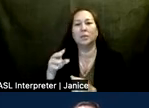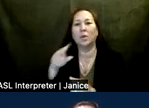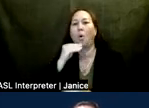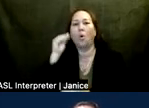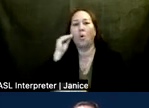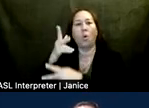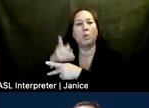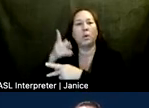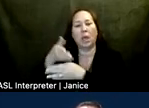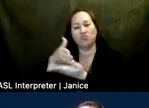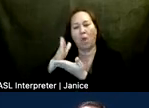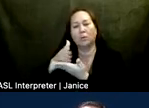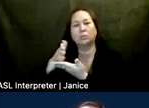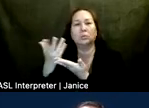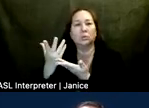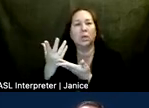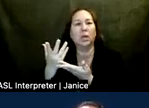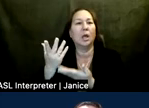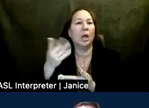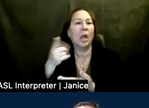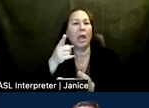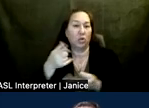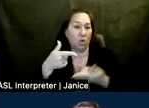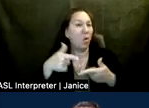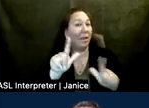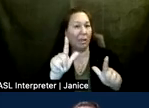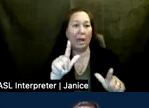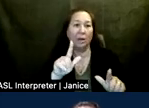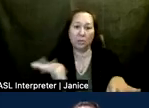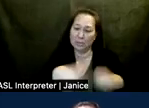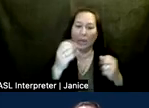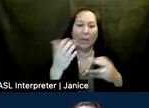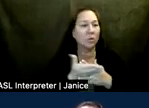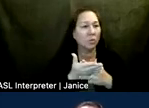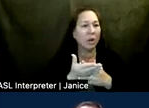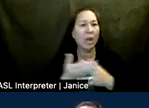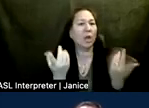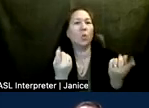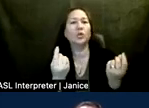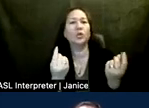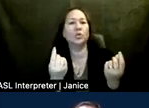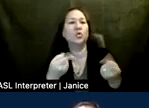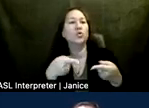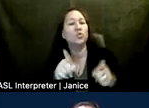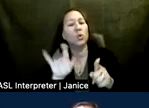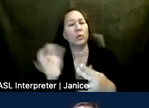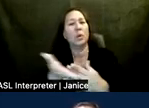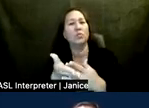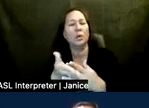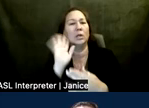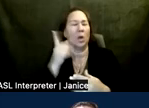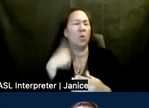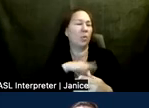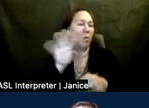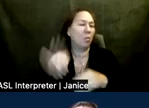know when you are being allowed to take a break and what you're allowed to do during those breaks, so that we can give you some guidelines there.